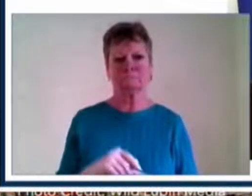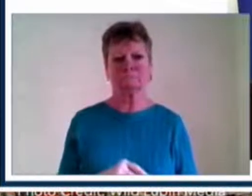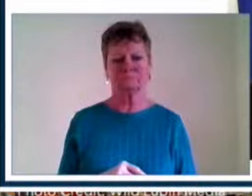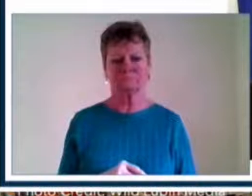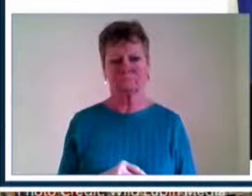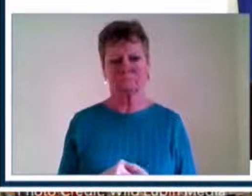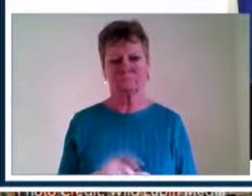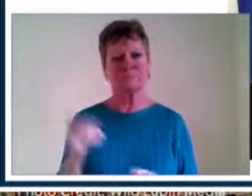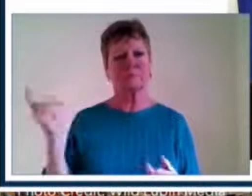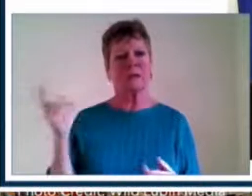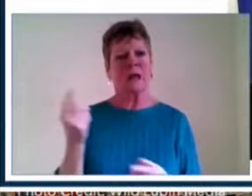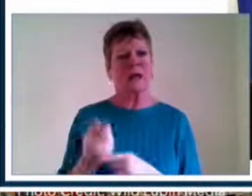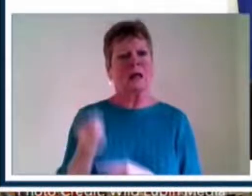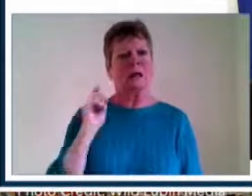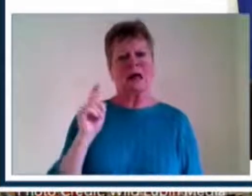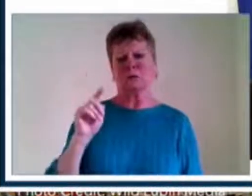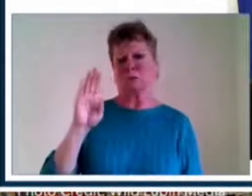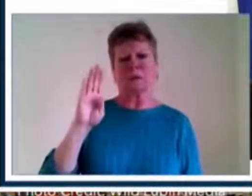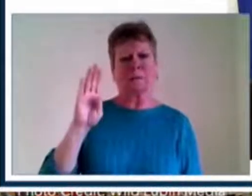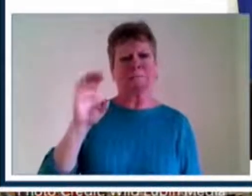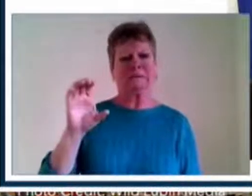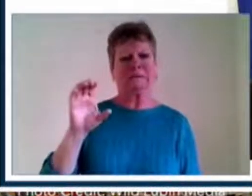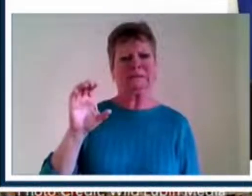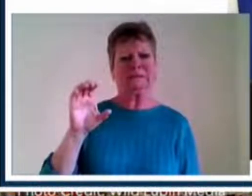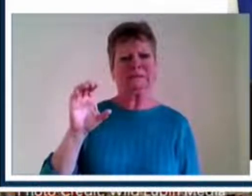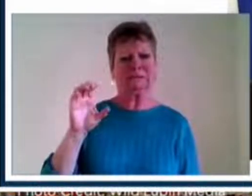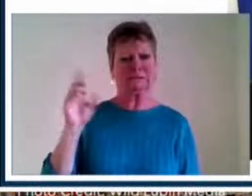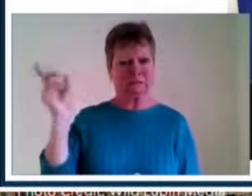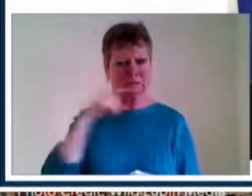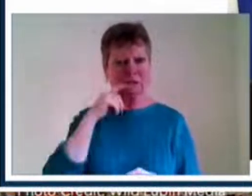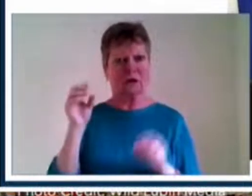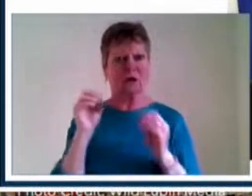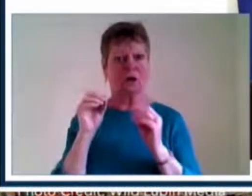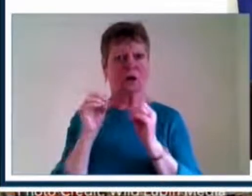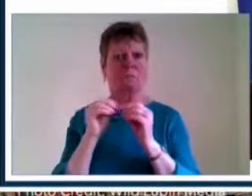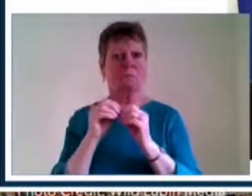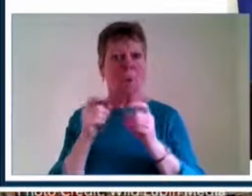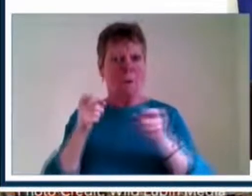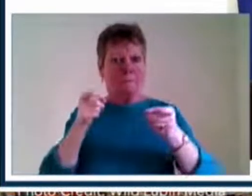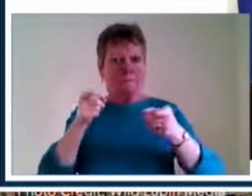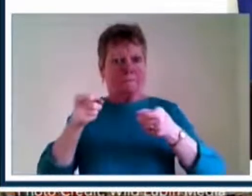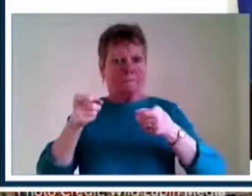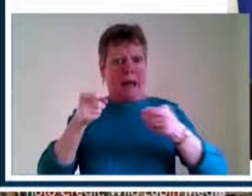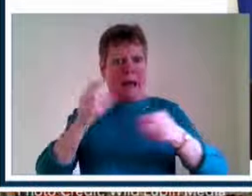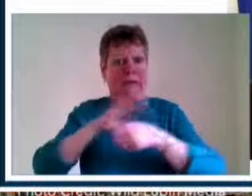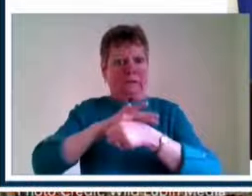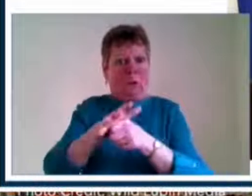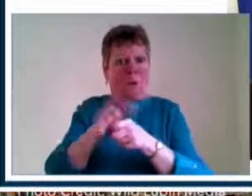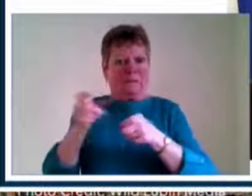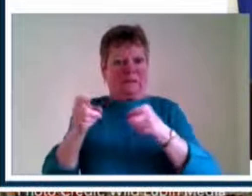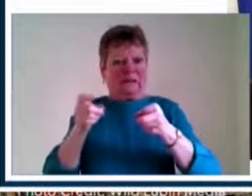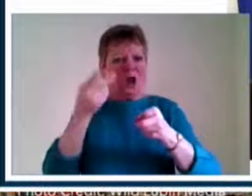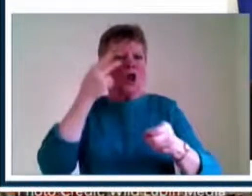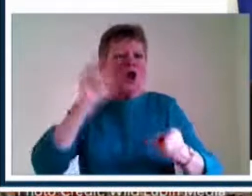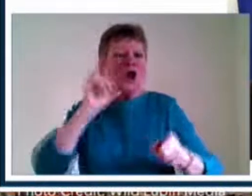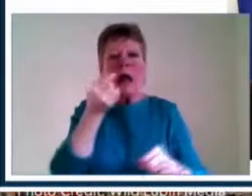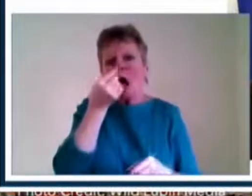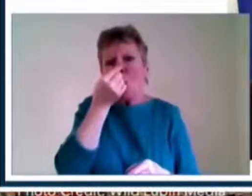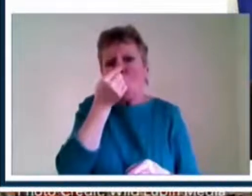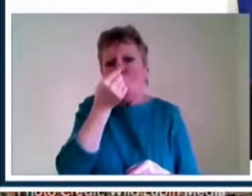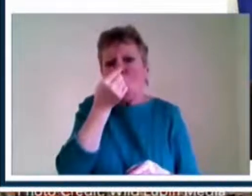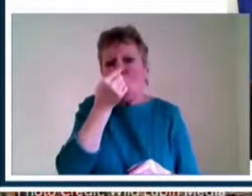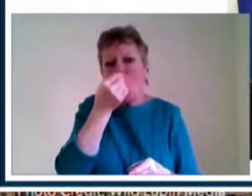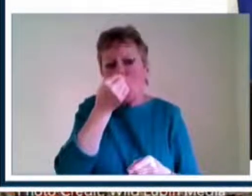British Columbia said they were starting to manage COVID-19 cases more like the common cold. That province has abandoned contact tracing, and they're